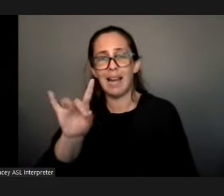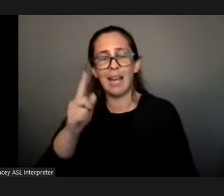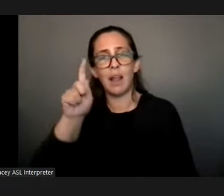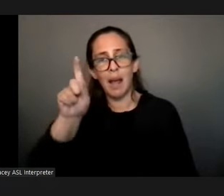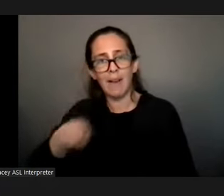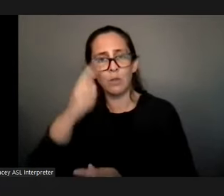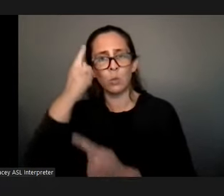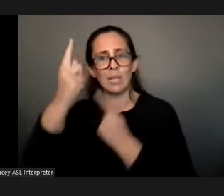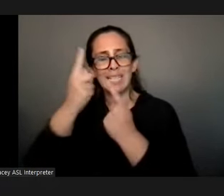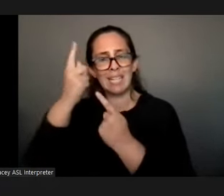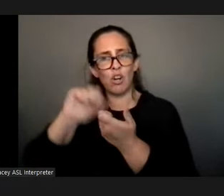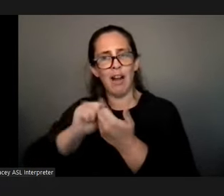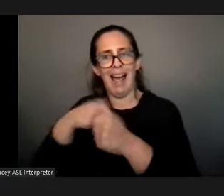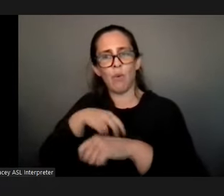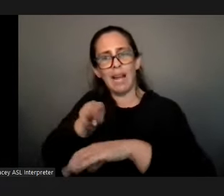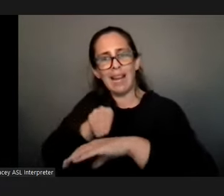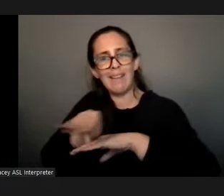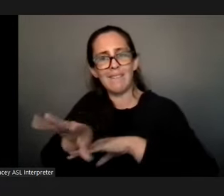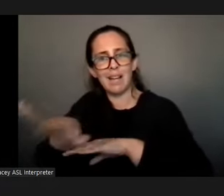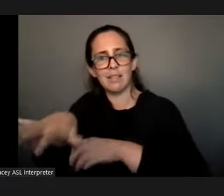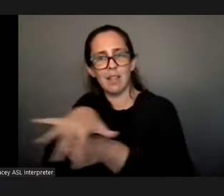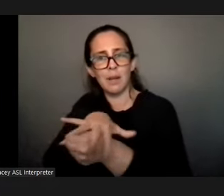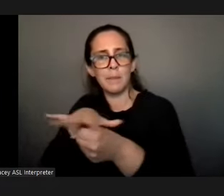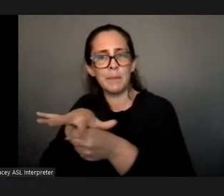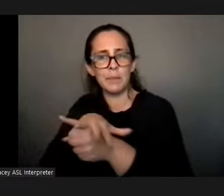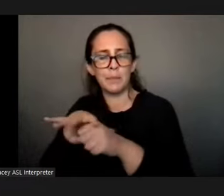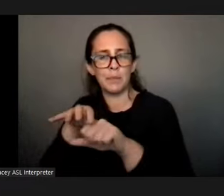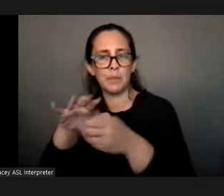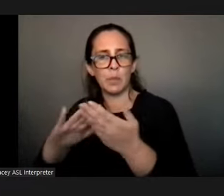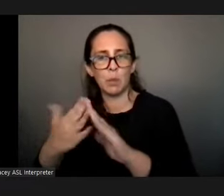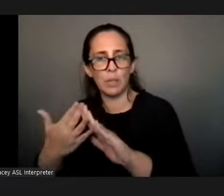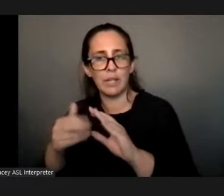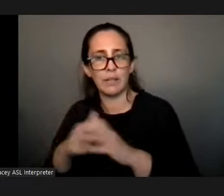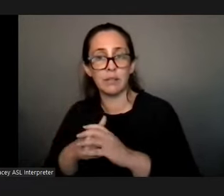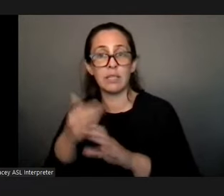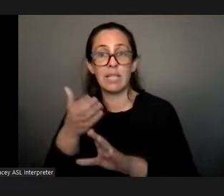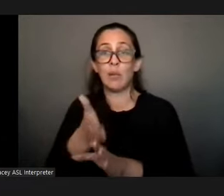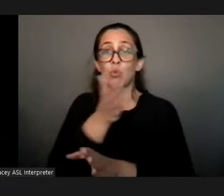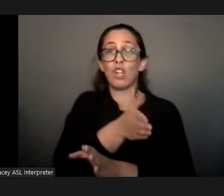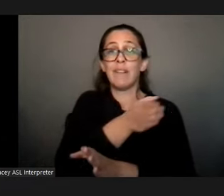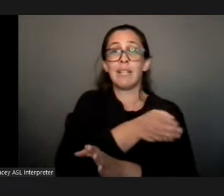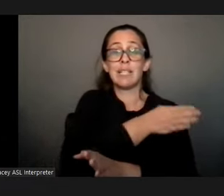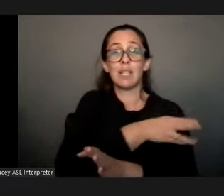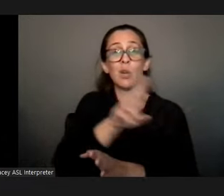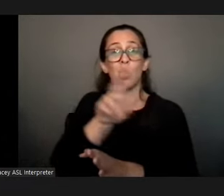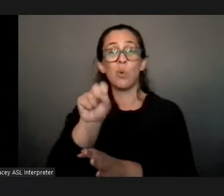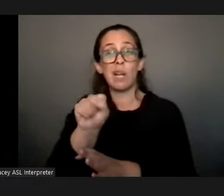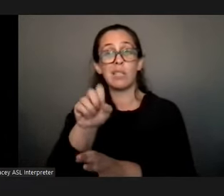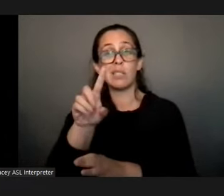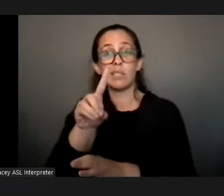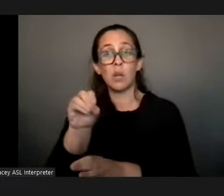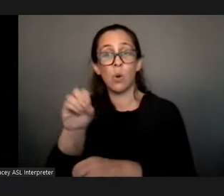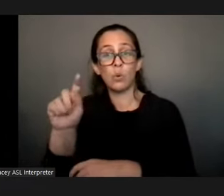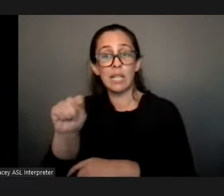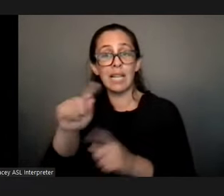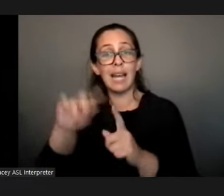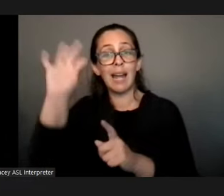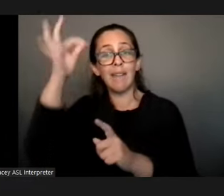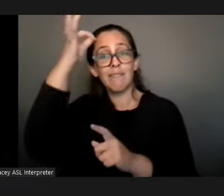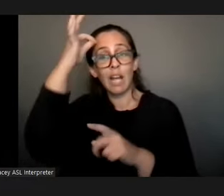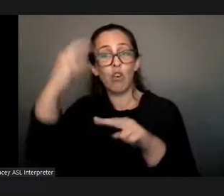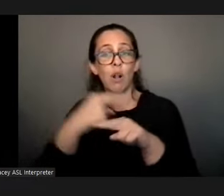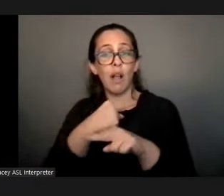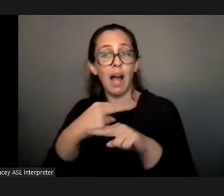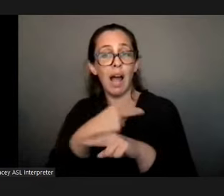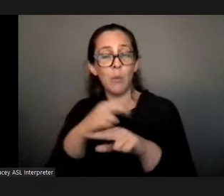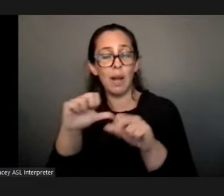effects of their actions on environmental justice communities. In subsequent years, the U.S. Department of Transportation and the Federal Highway Administration